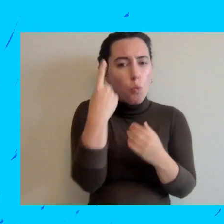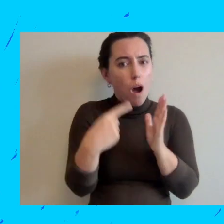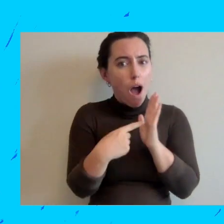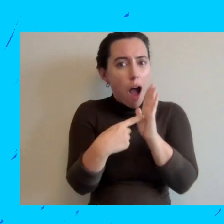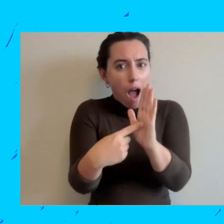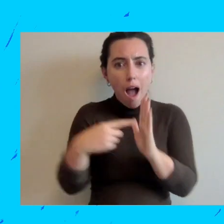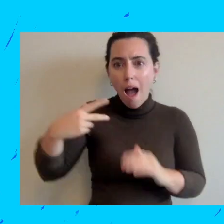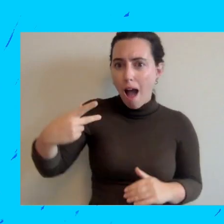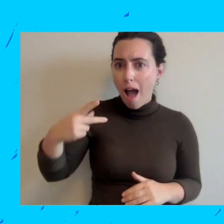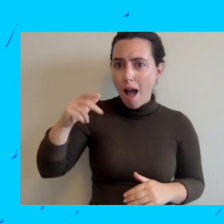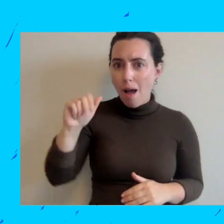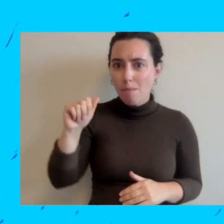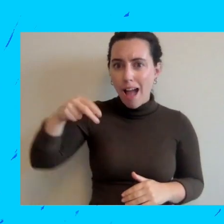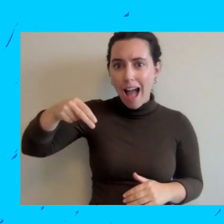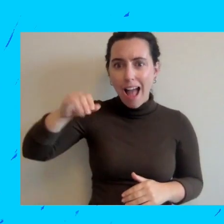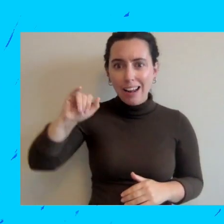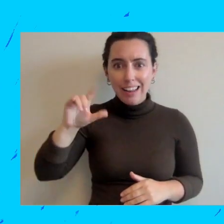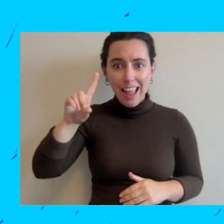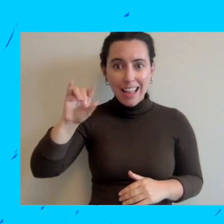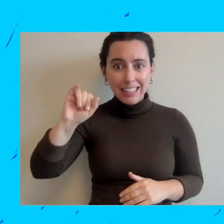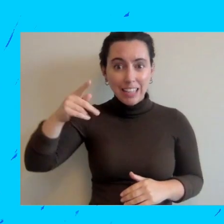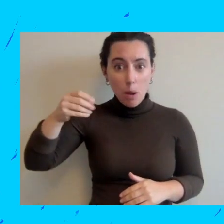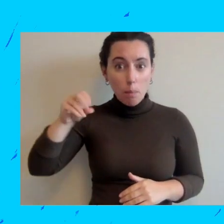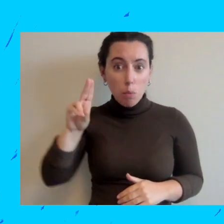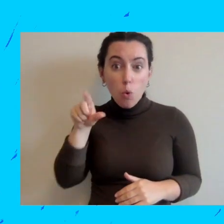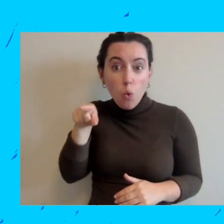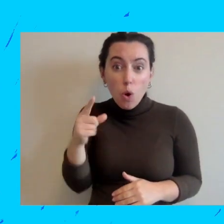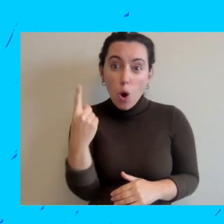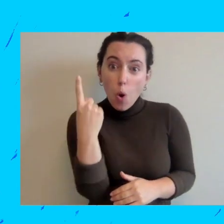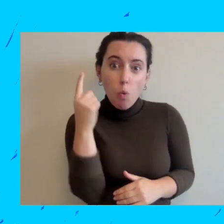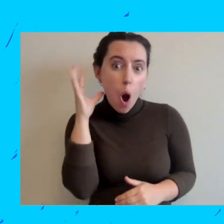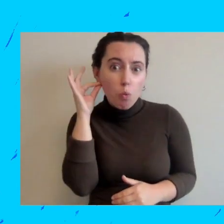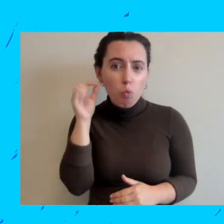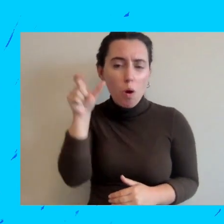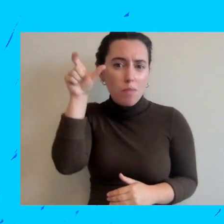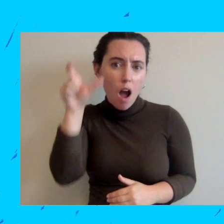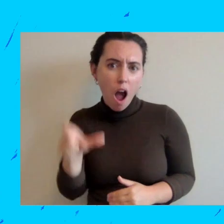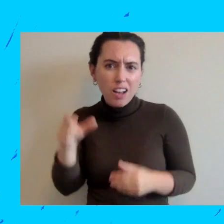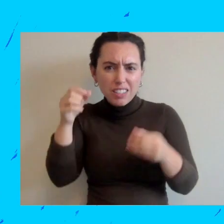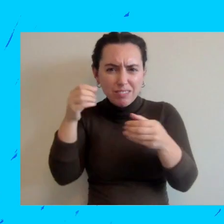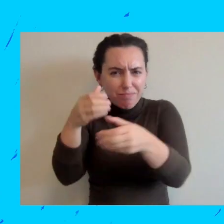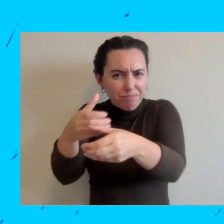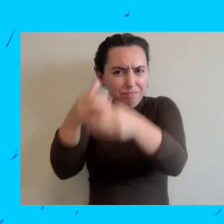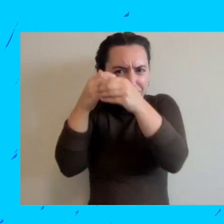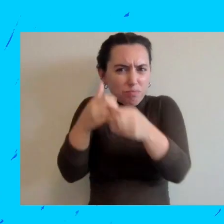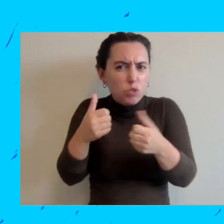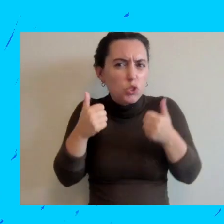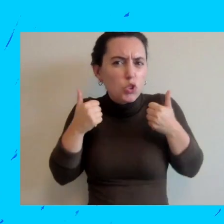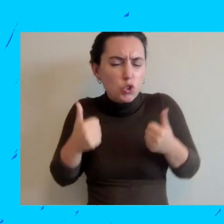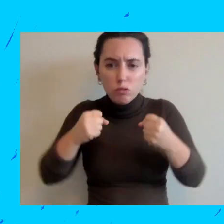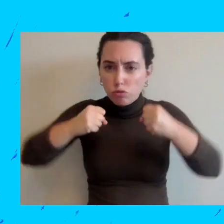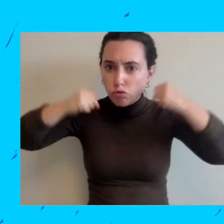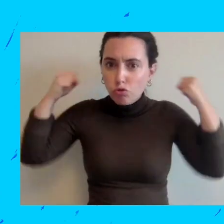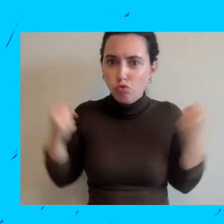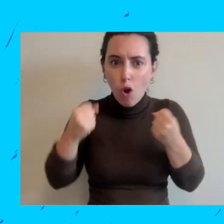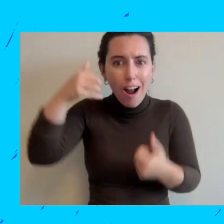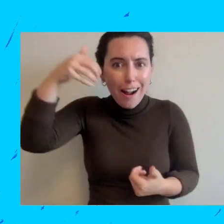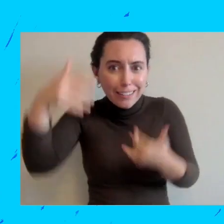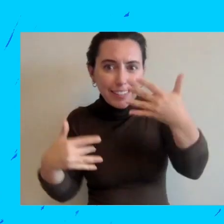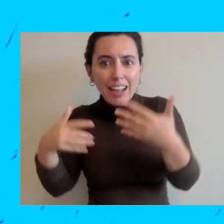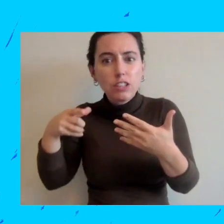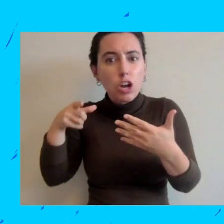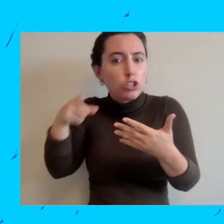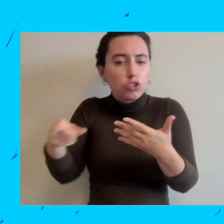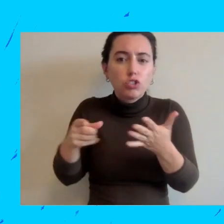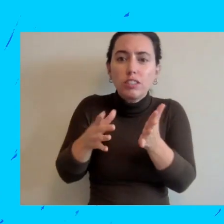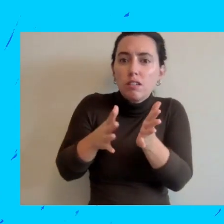Human Calculator. Yeah. Now, she is a proper genius, but not just with figures. She's a massive thought leader on topics like work and how